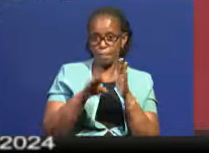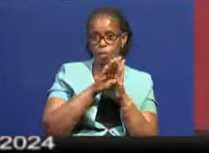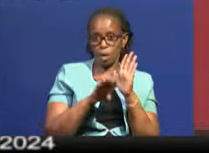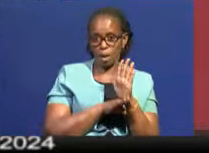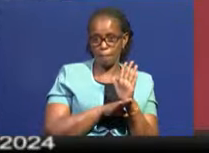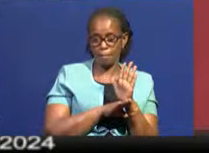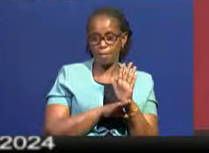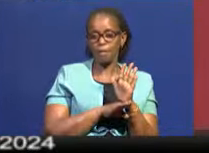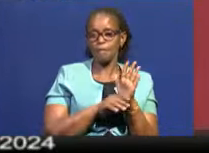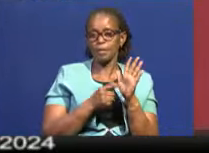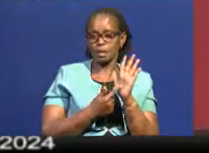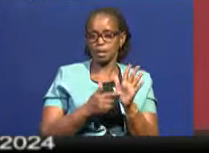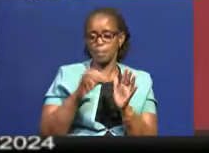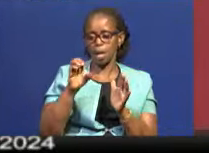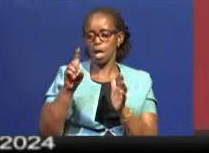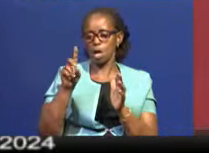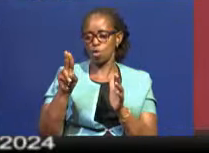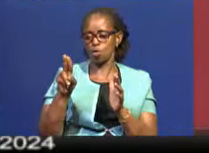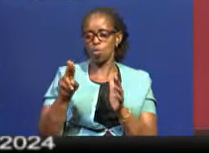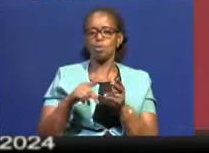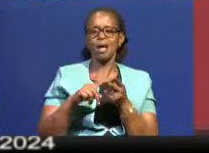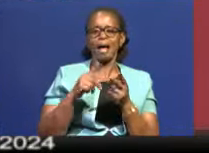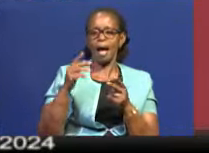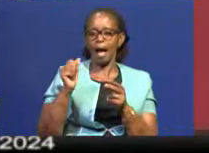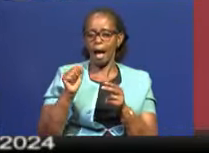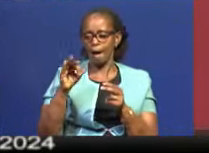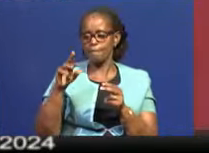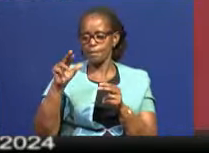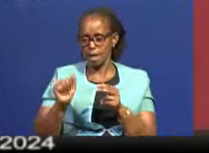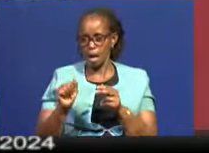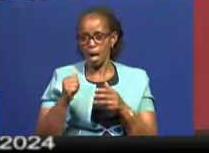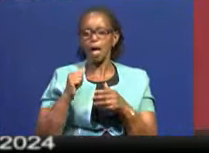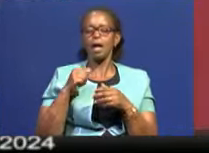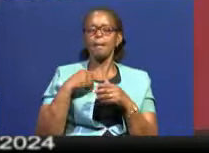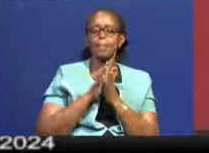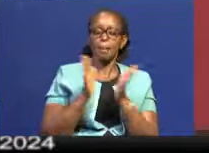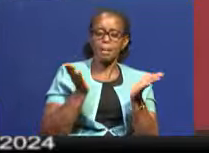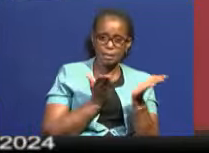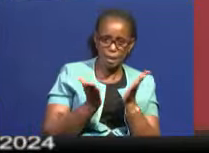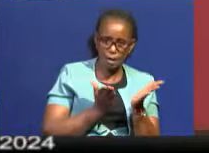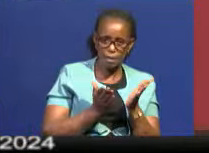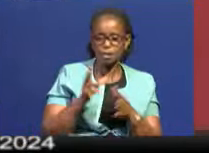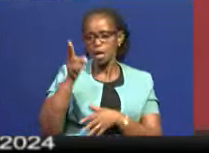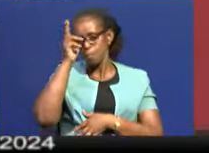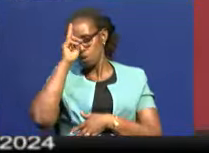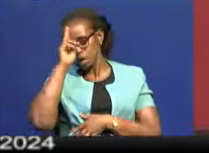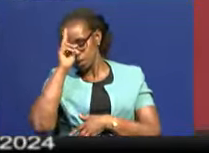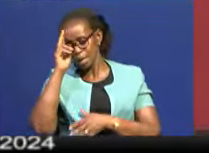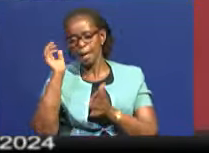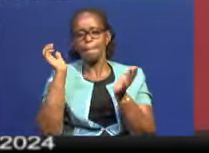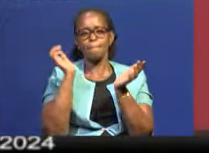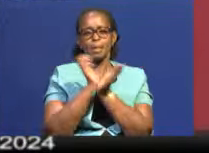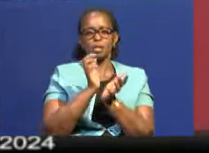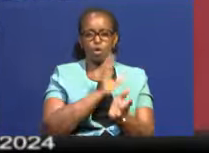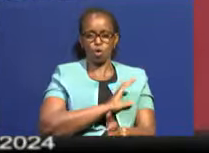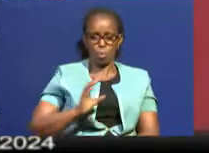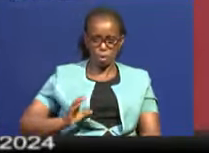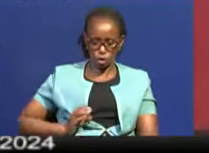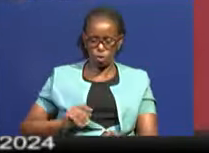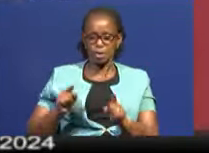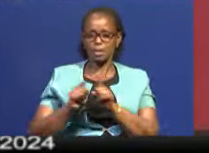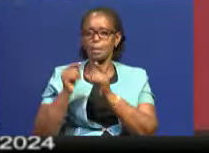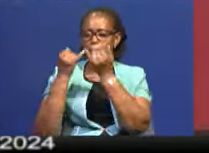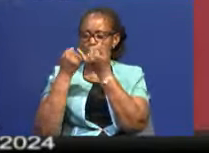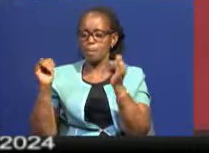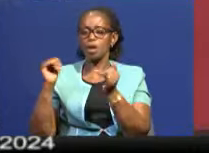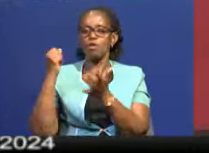looking at Edu, AFIA, Indigence, Public Service, Police and Prison Commissions and Independent Offices